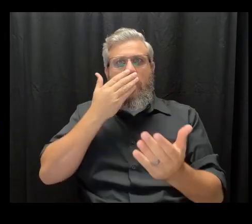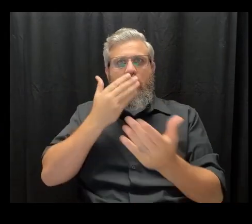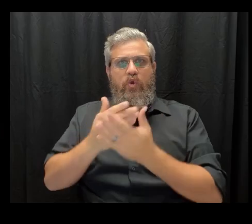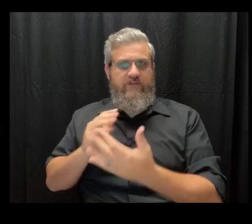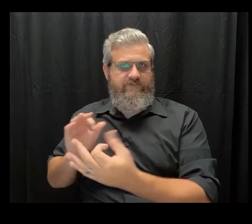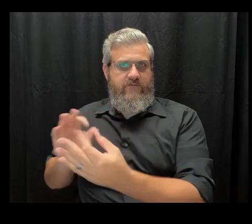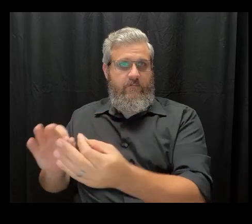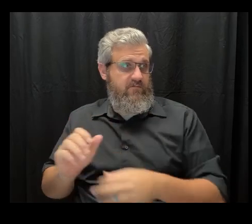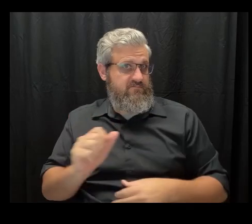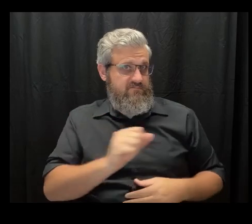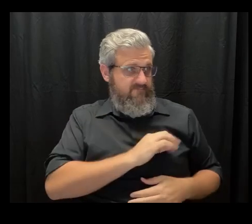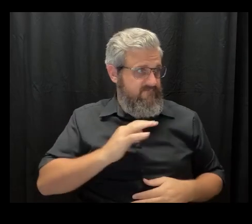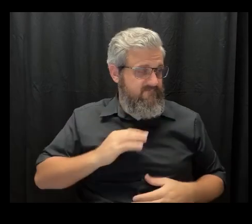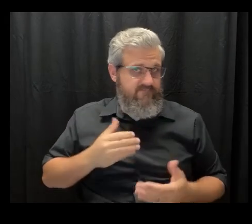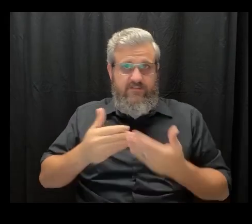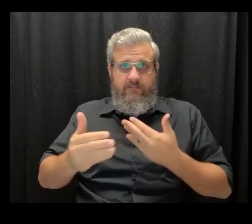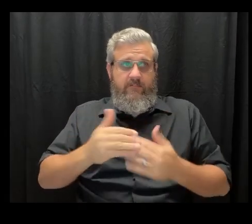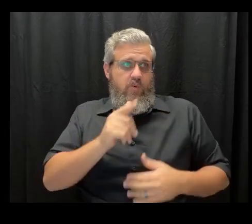situations.